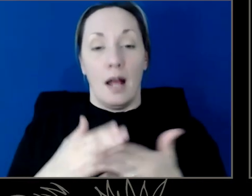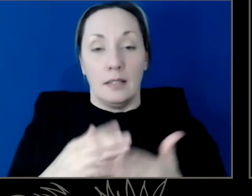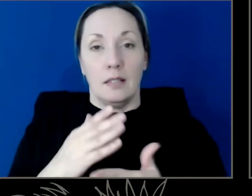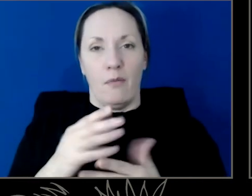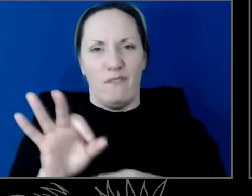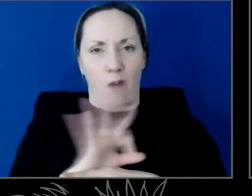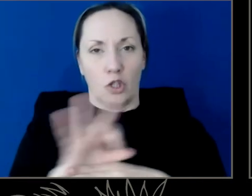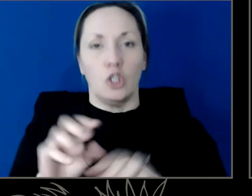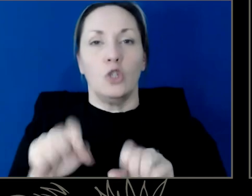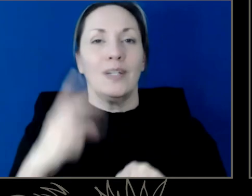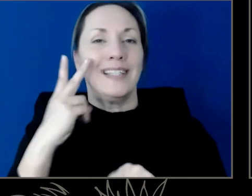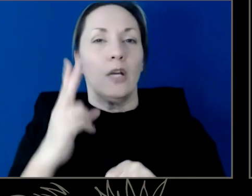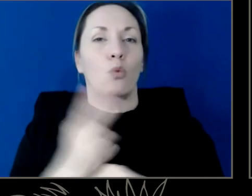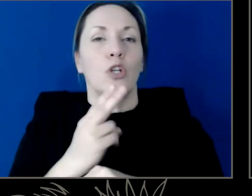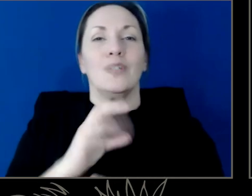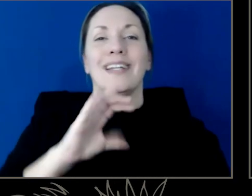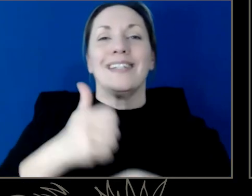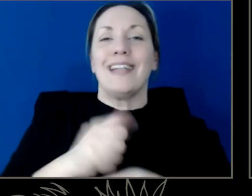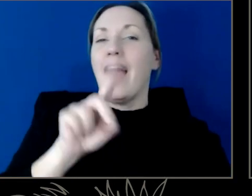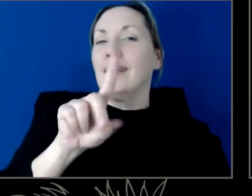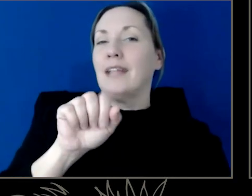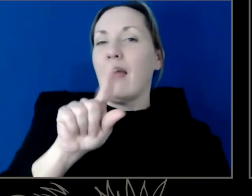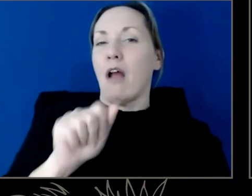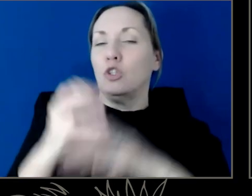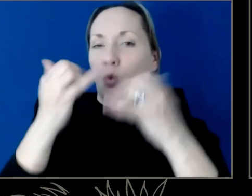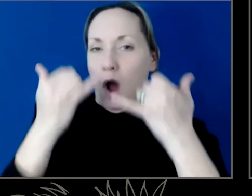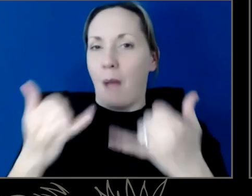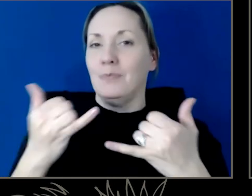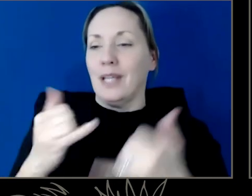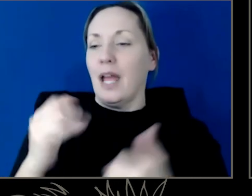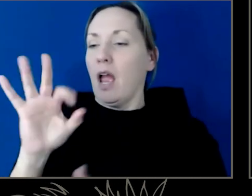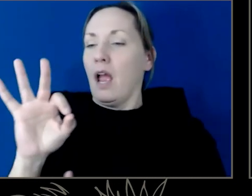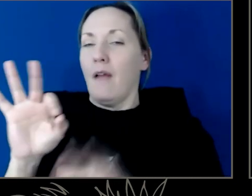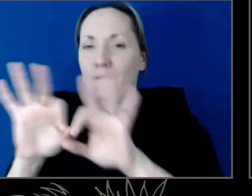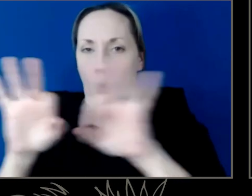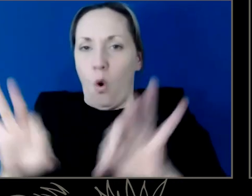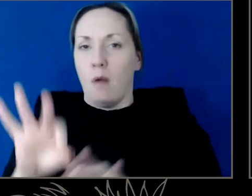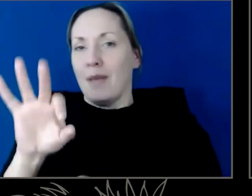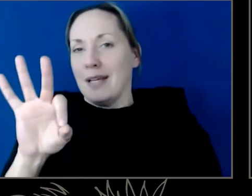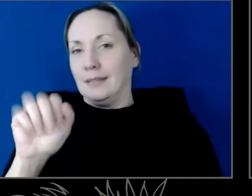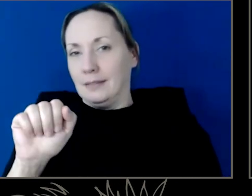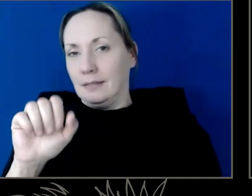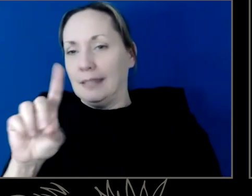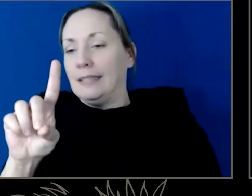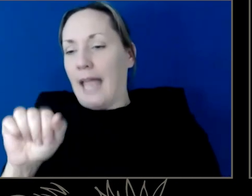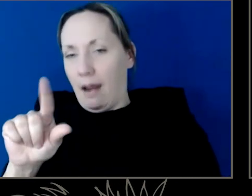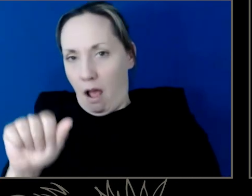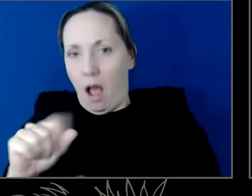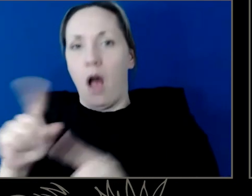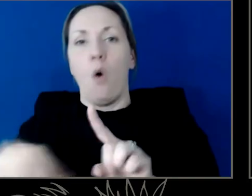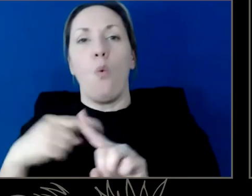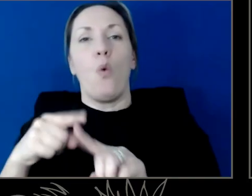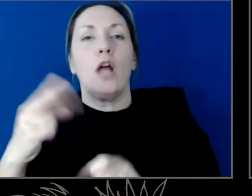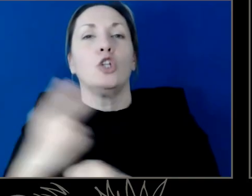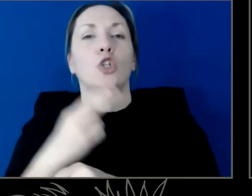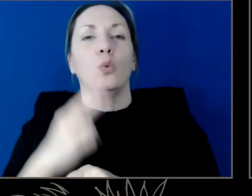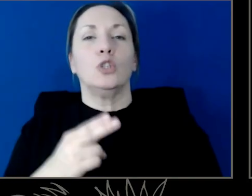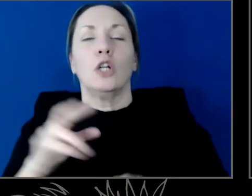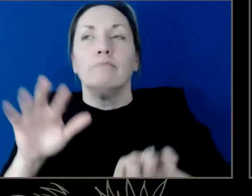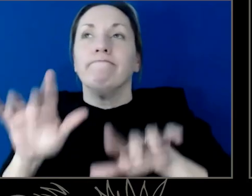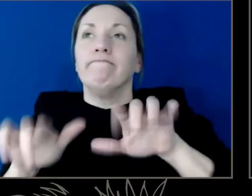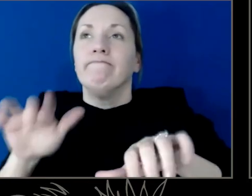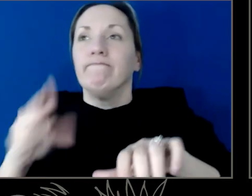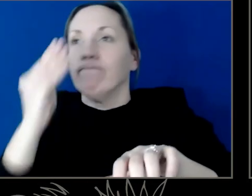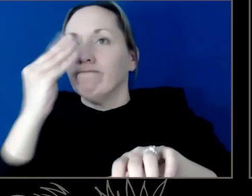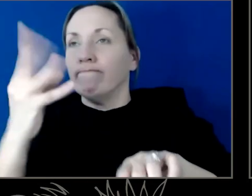where we're using set data to update the form data as people are, as users are putting in their